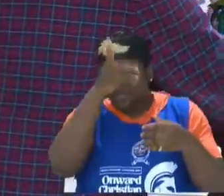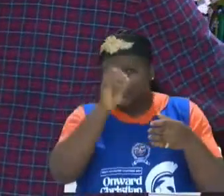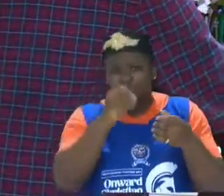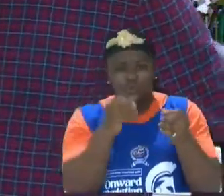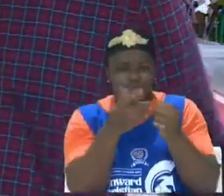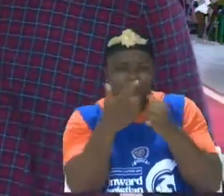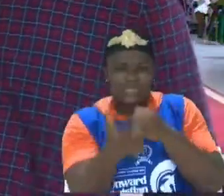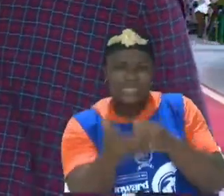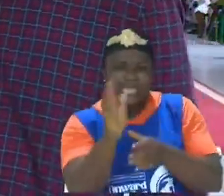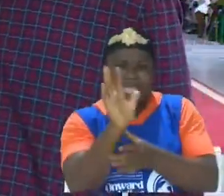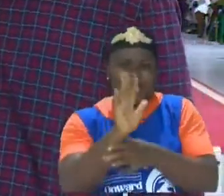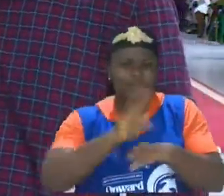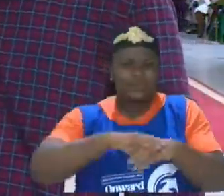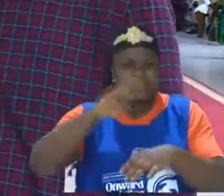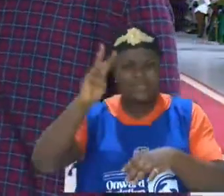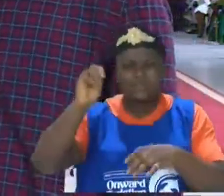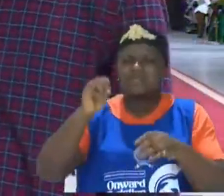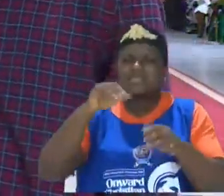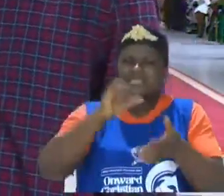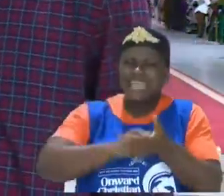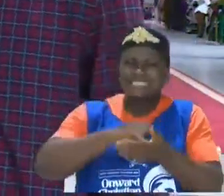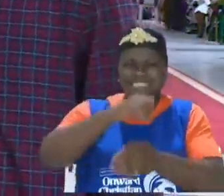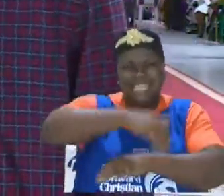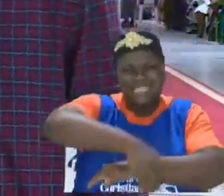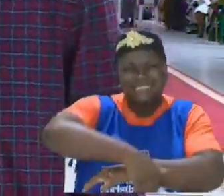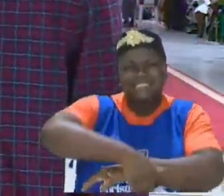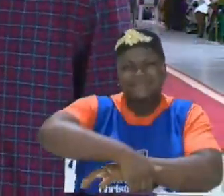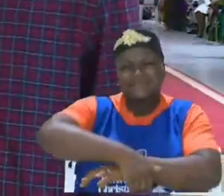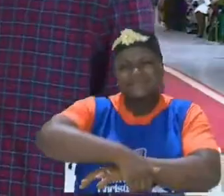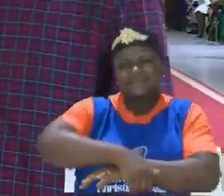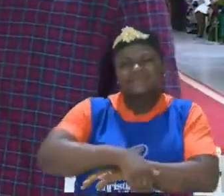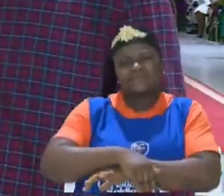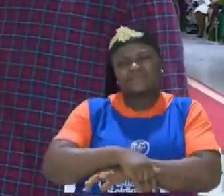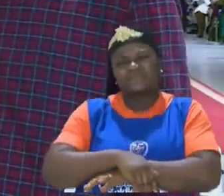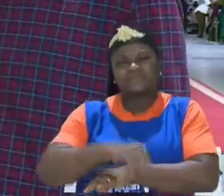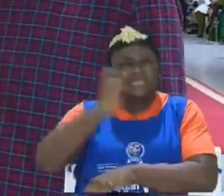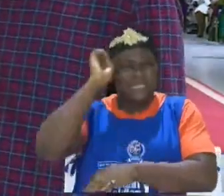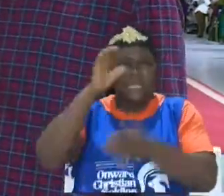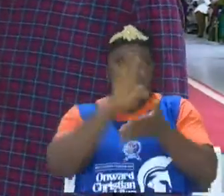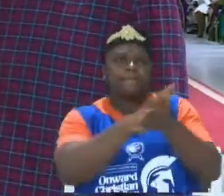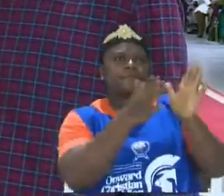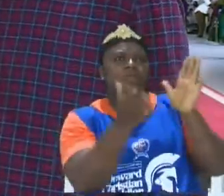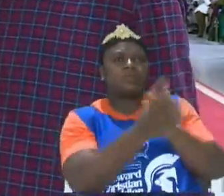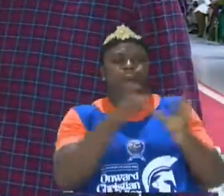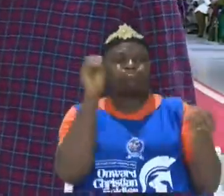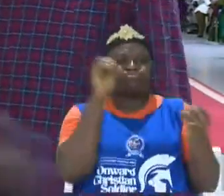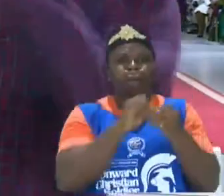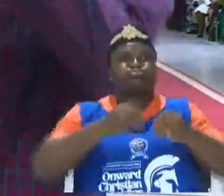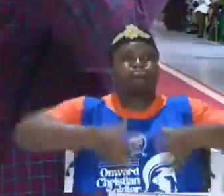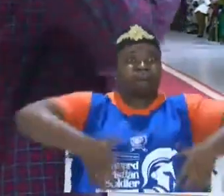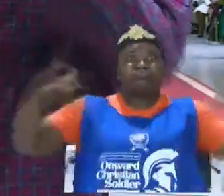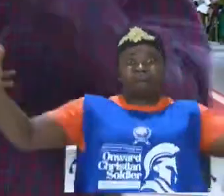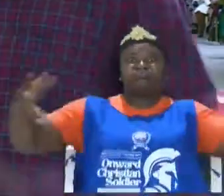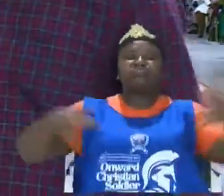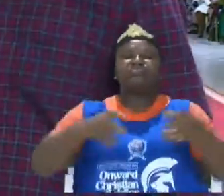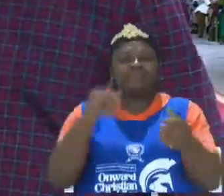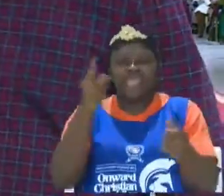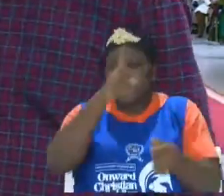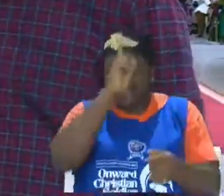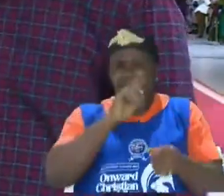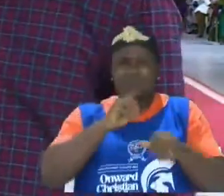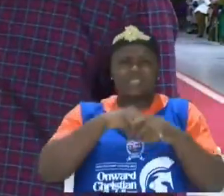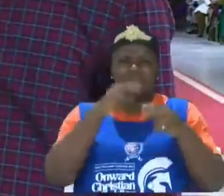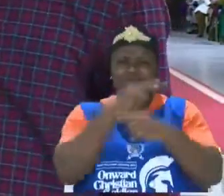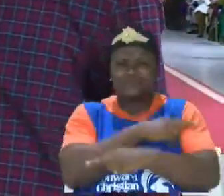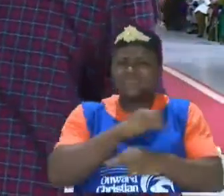that night when I took him home, a night after, he became more violent. And I was alone in the room with him. I prayed,